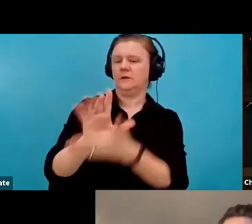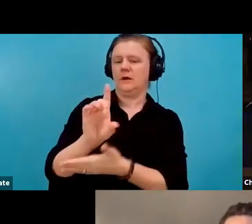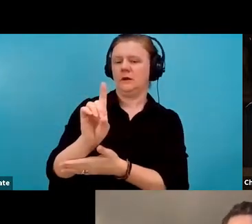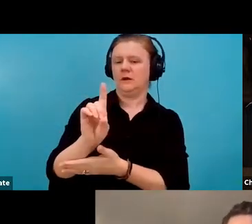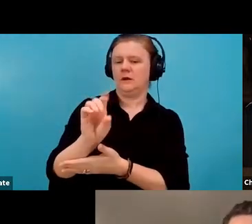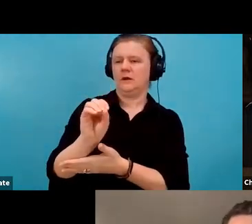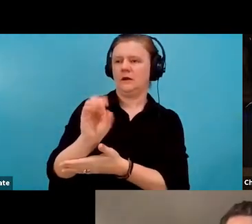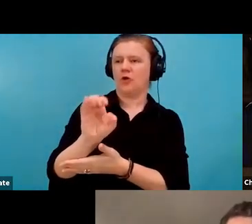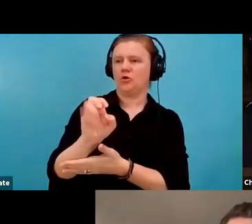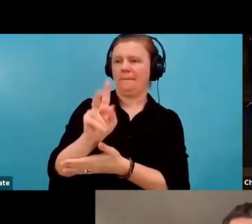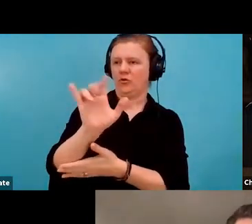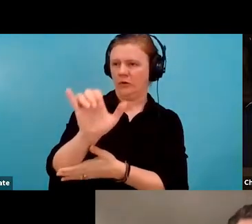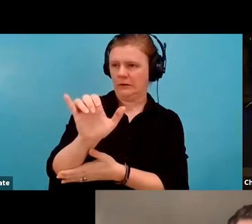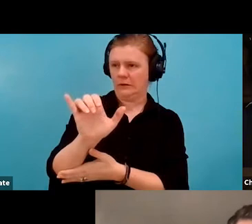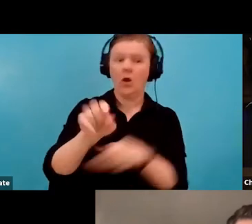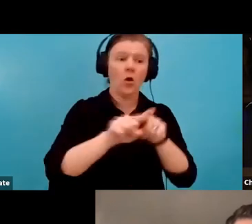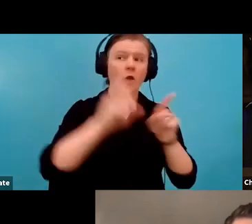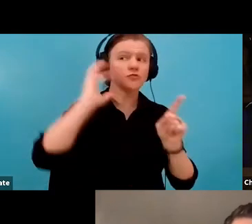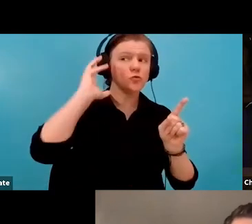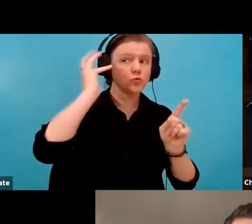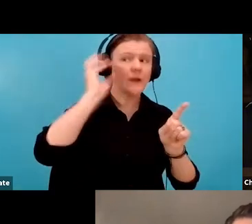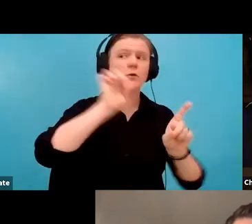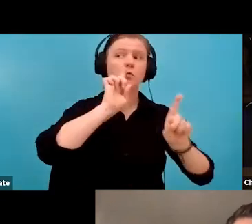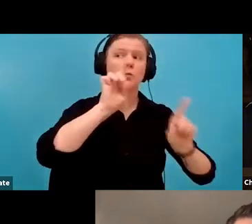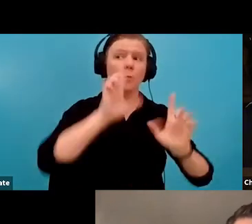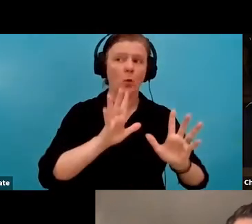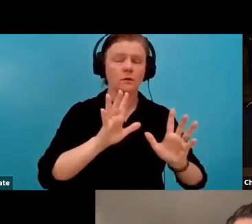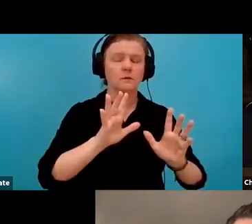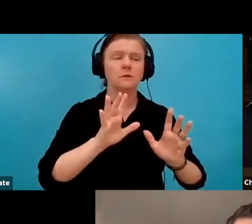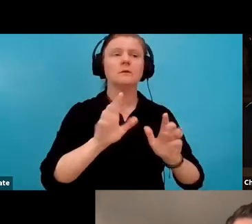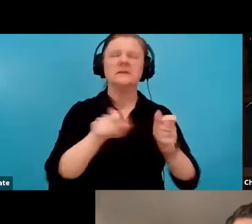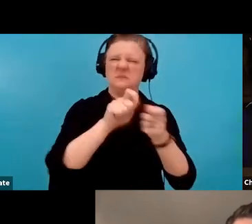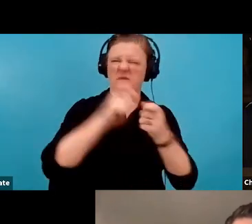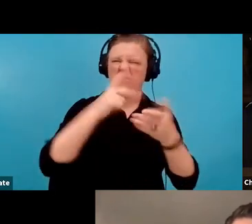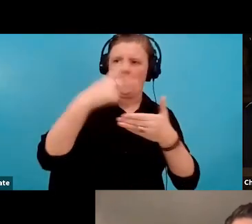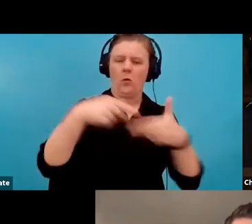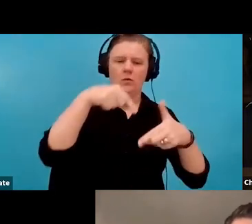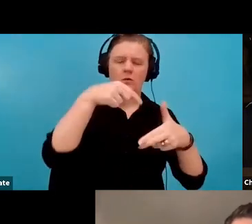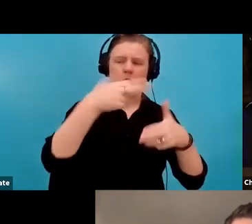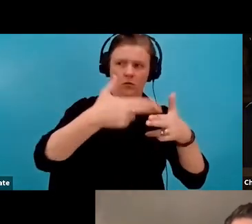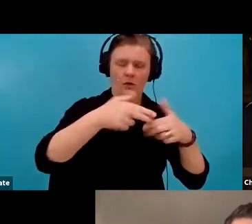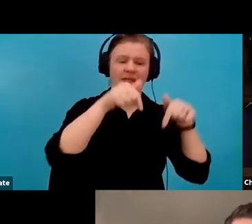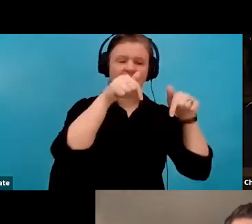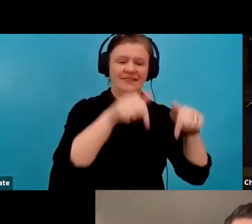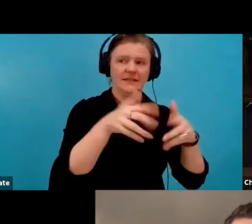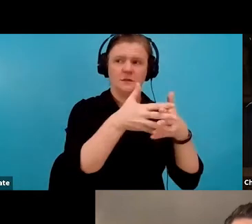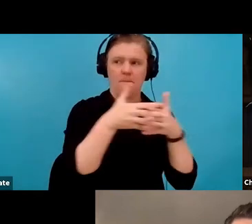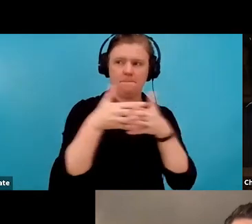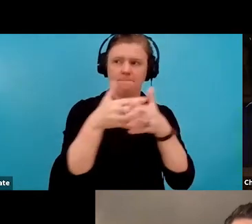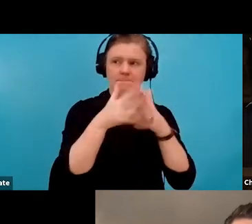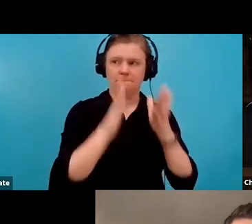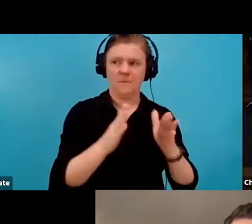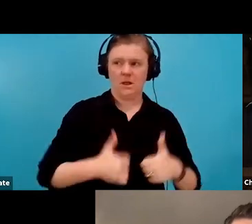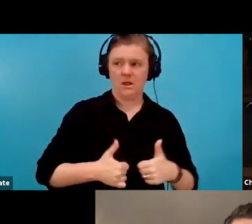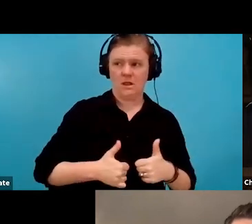also done radio reporting. This American Life was a very interesting opportunity. And in fact, that was a